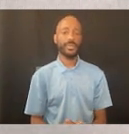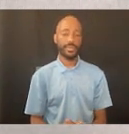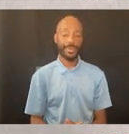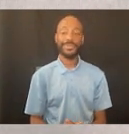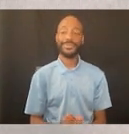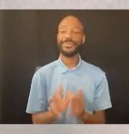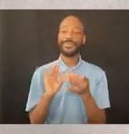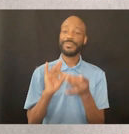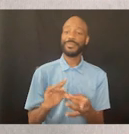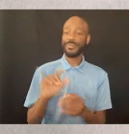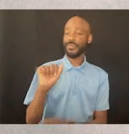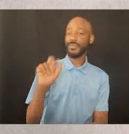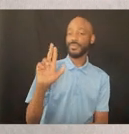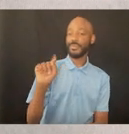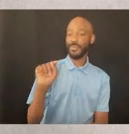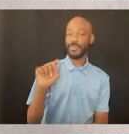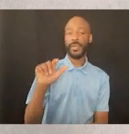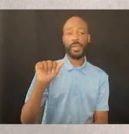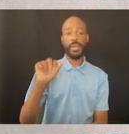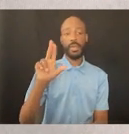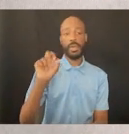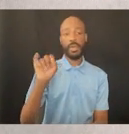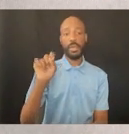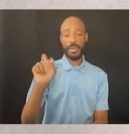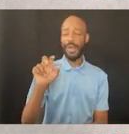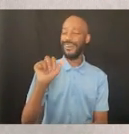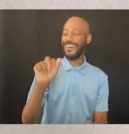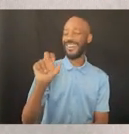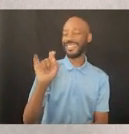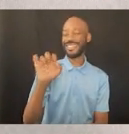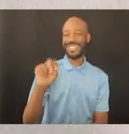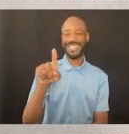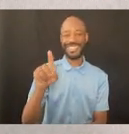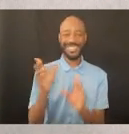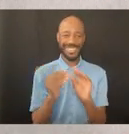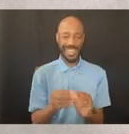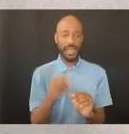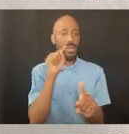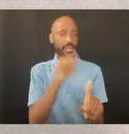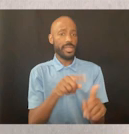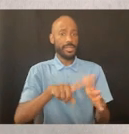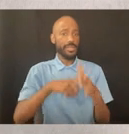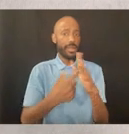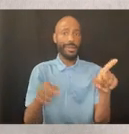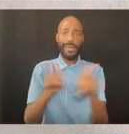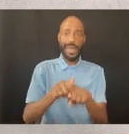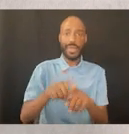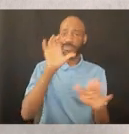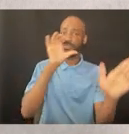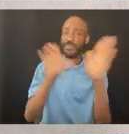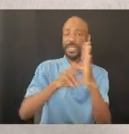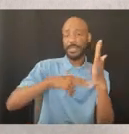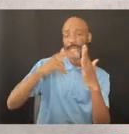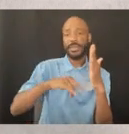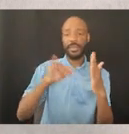About the art, Austin says, "This piece originally started as a portrait of my mother, who has experienced